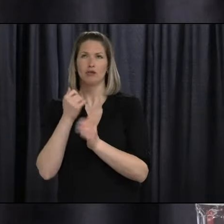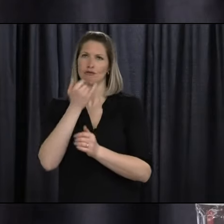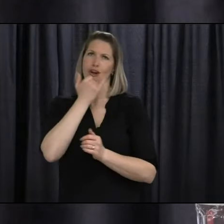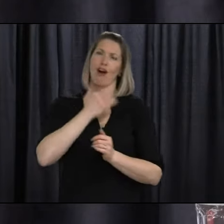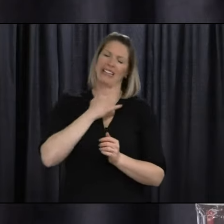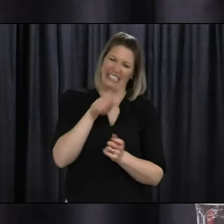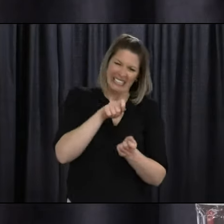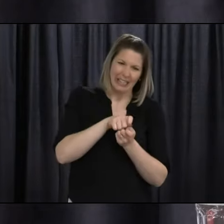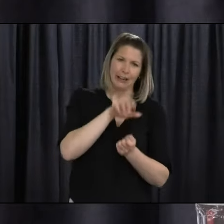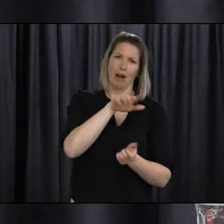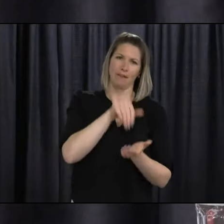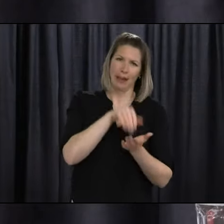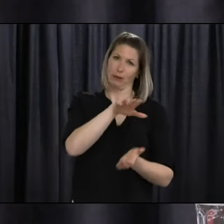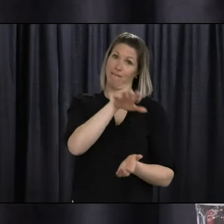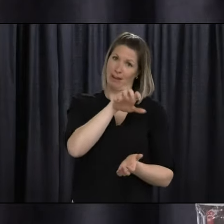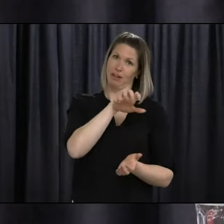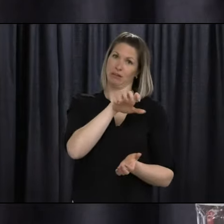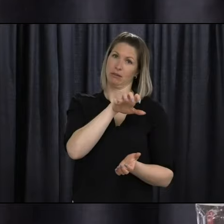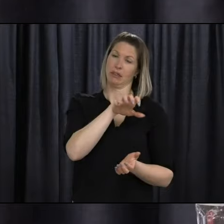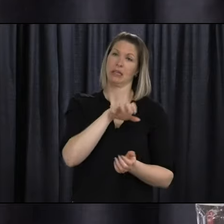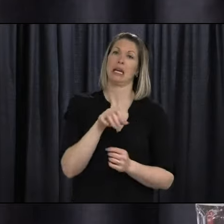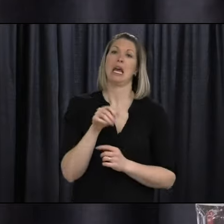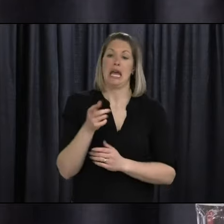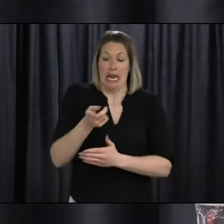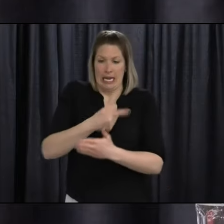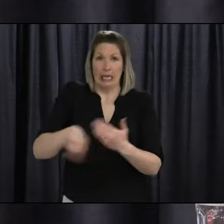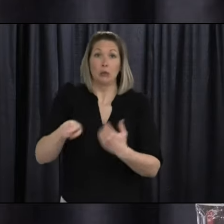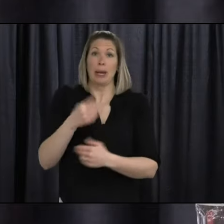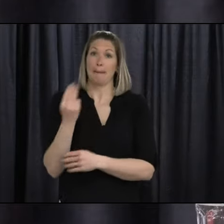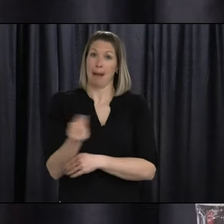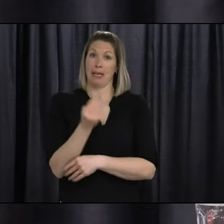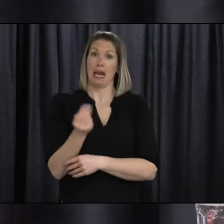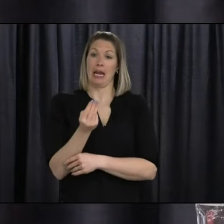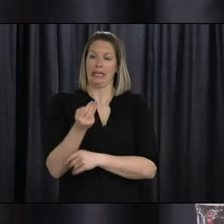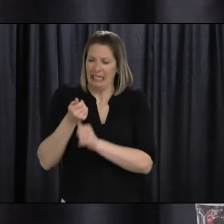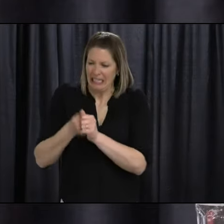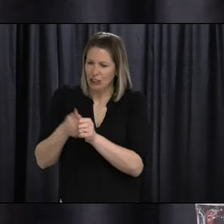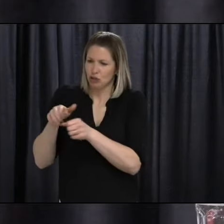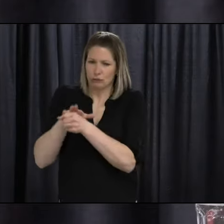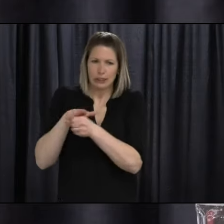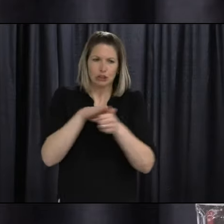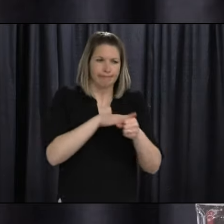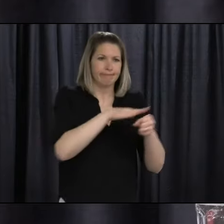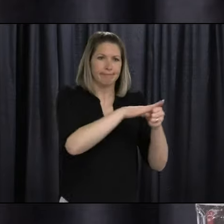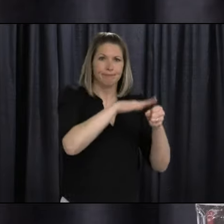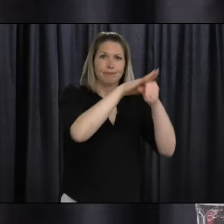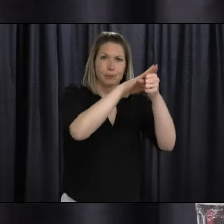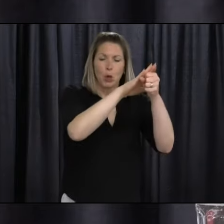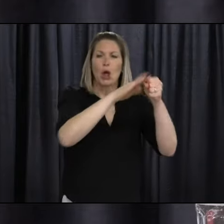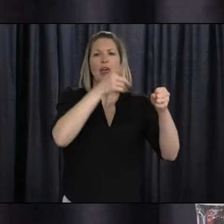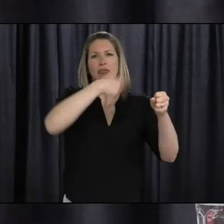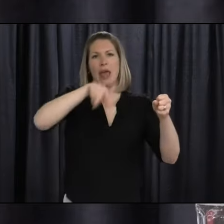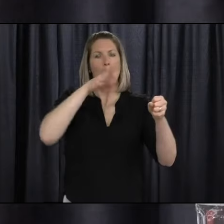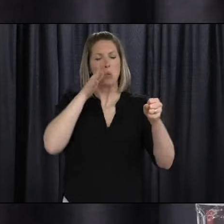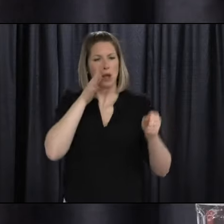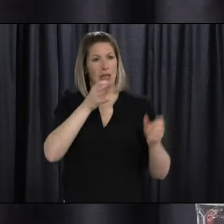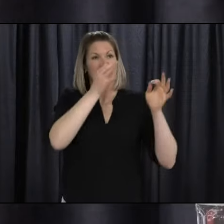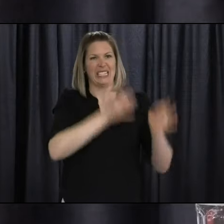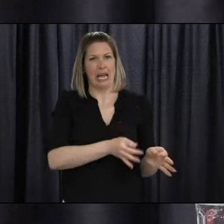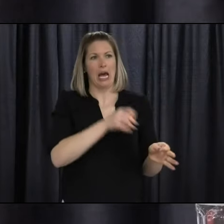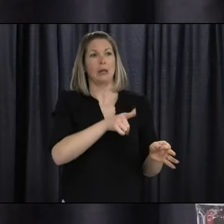each regional health authority will be following broadly similar principles, but they will be making their own announcements as to how